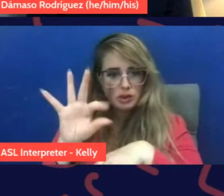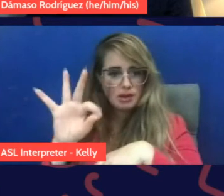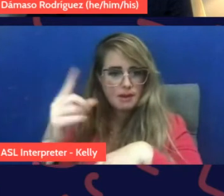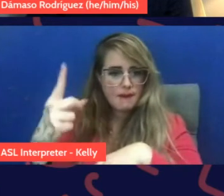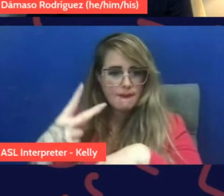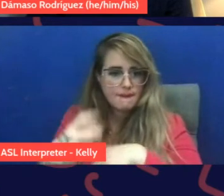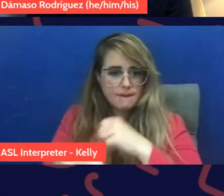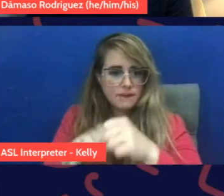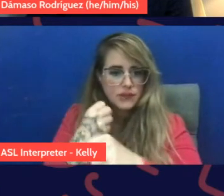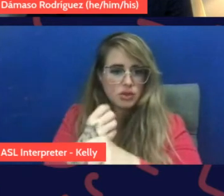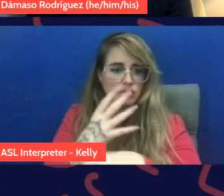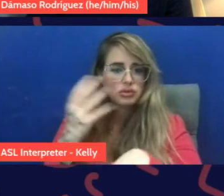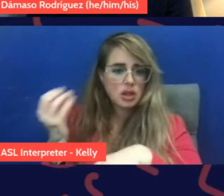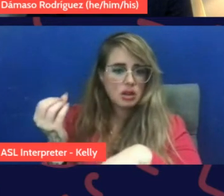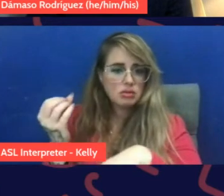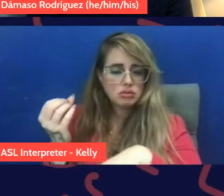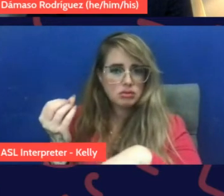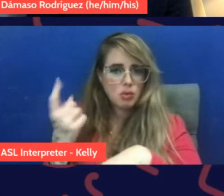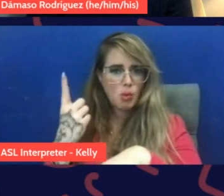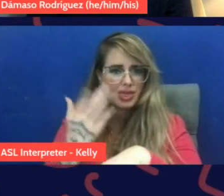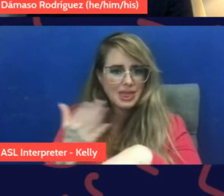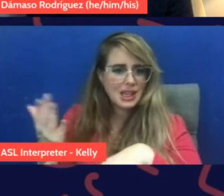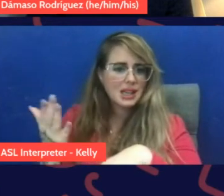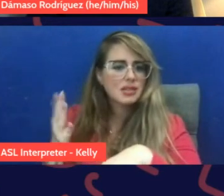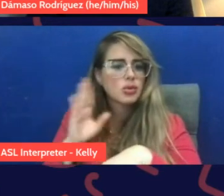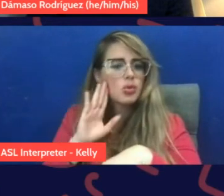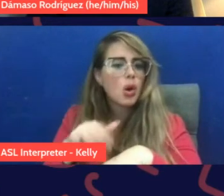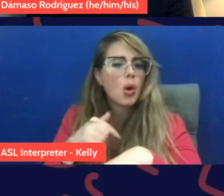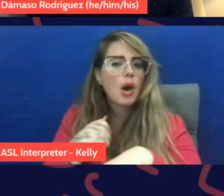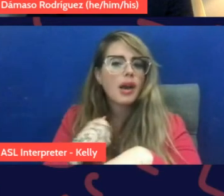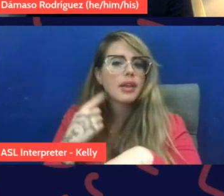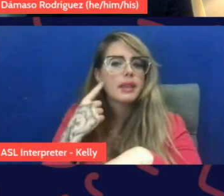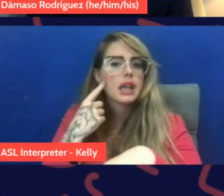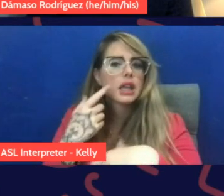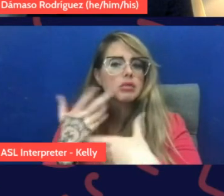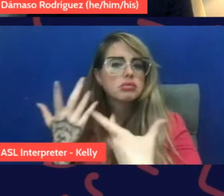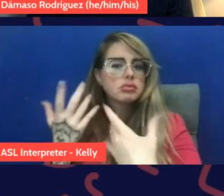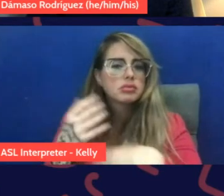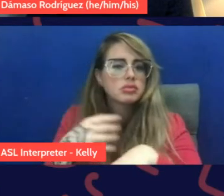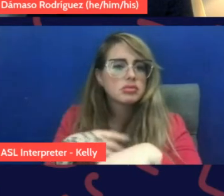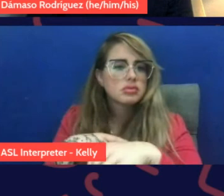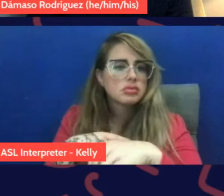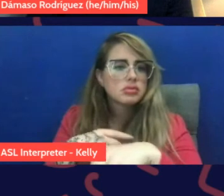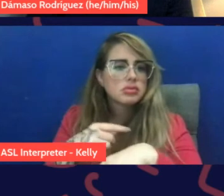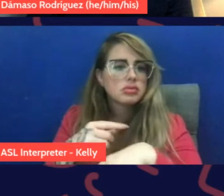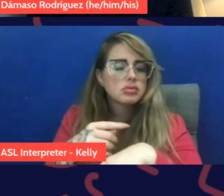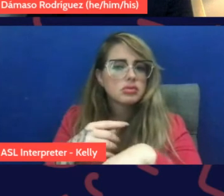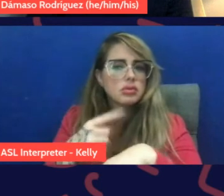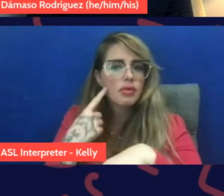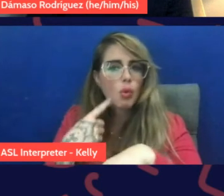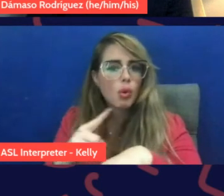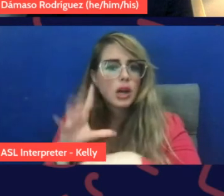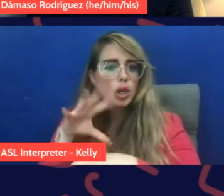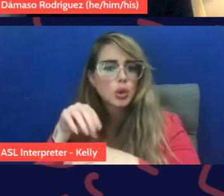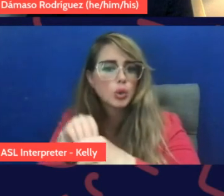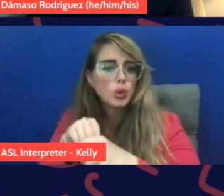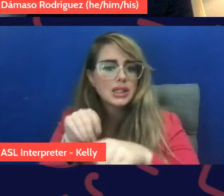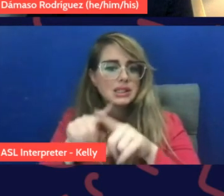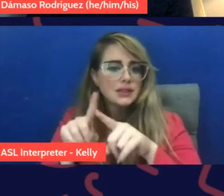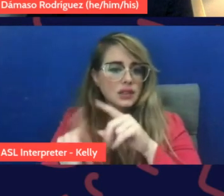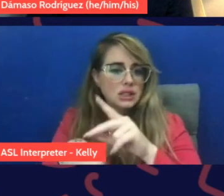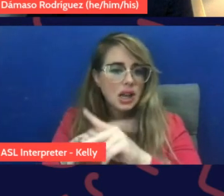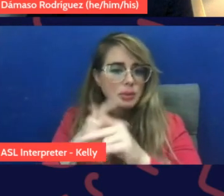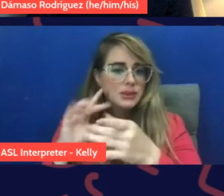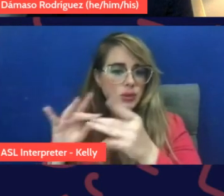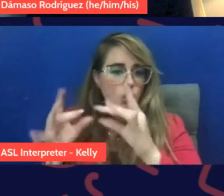9.5 years, and one thing, you know, I think when it comes to like including sort of these different types of stories